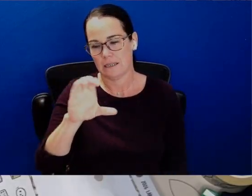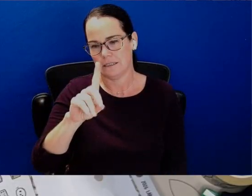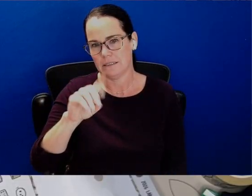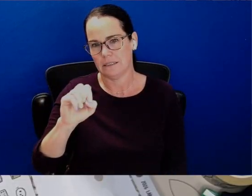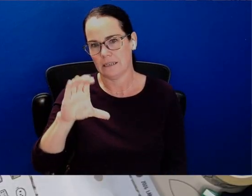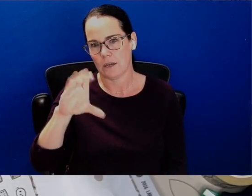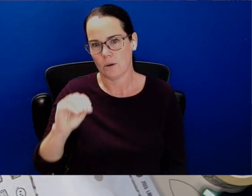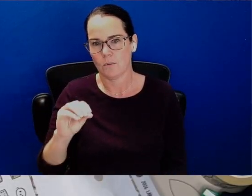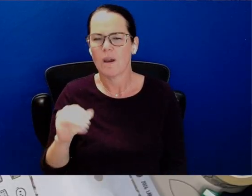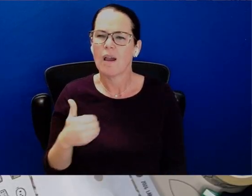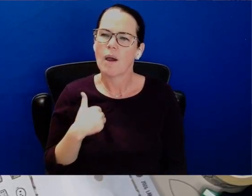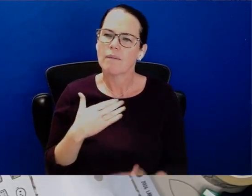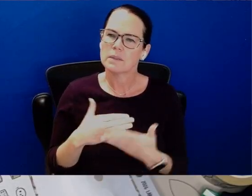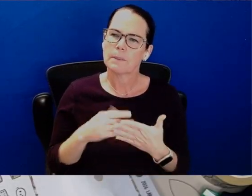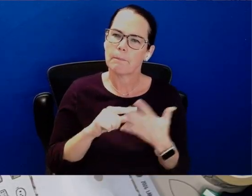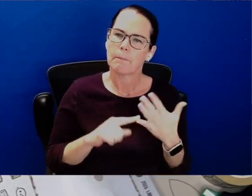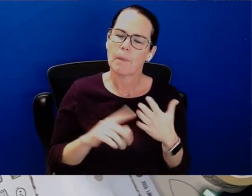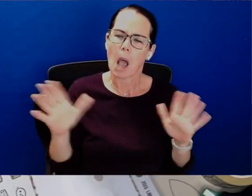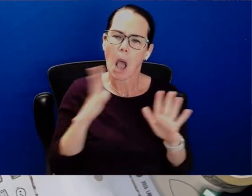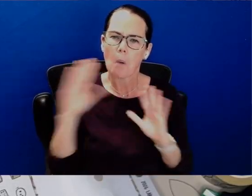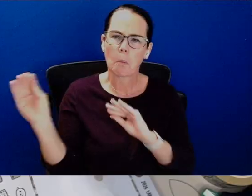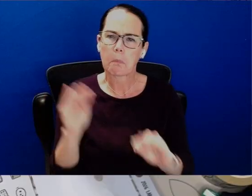I've got some here. Oh, I'll put